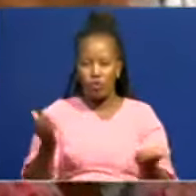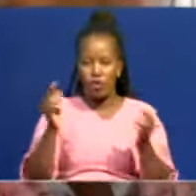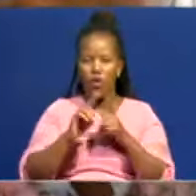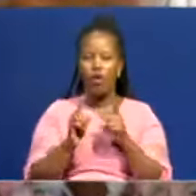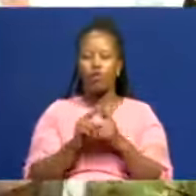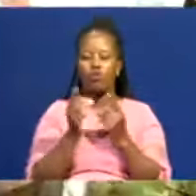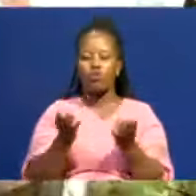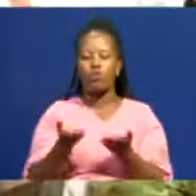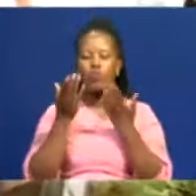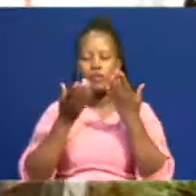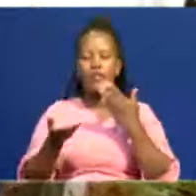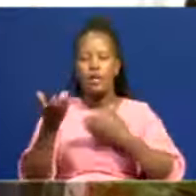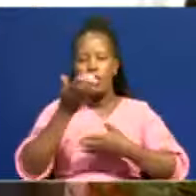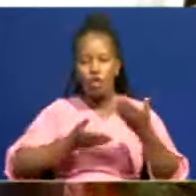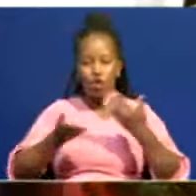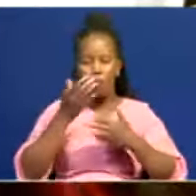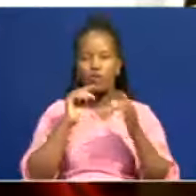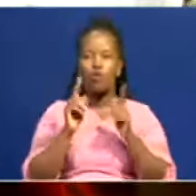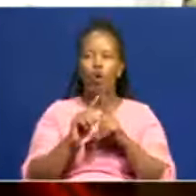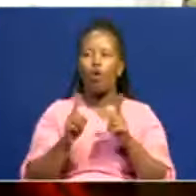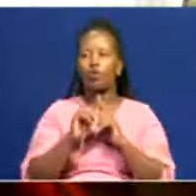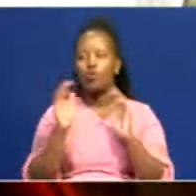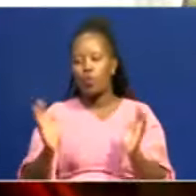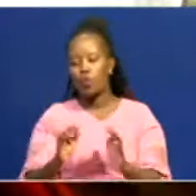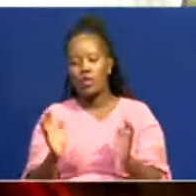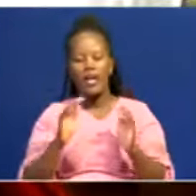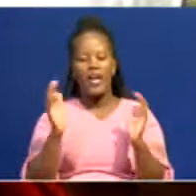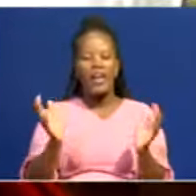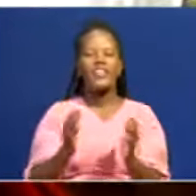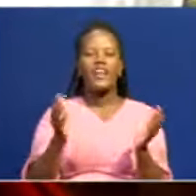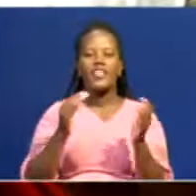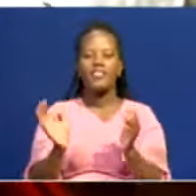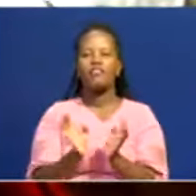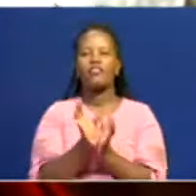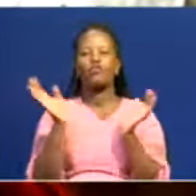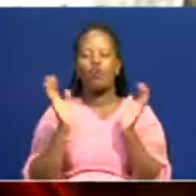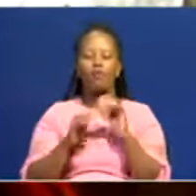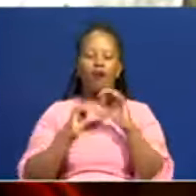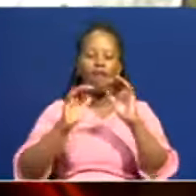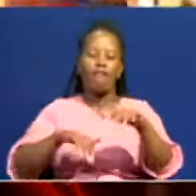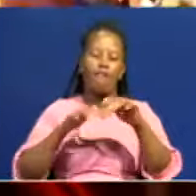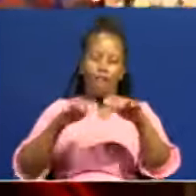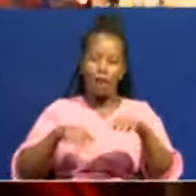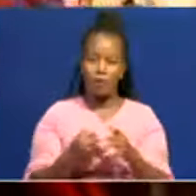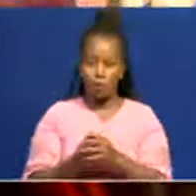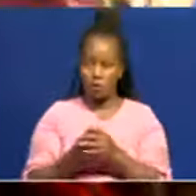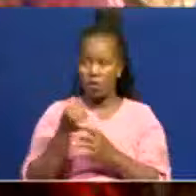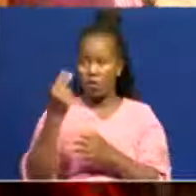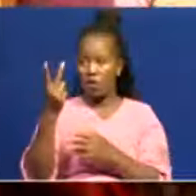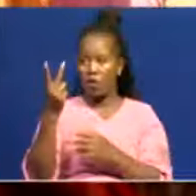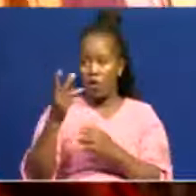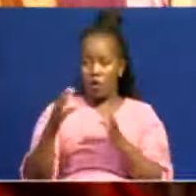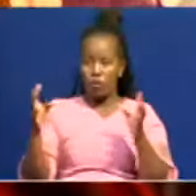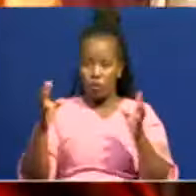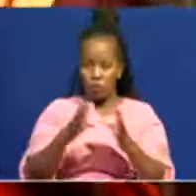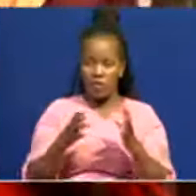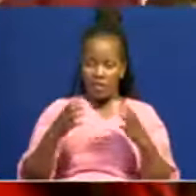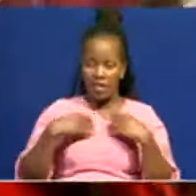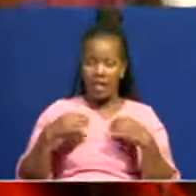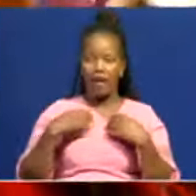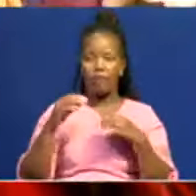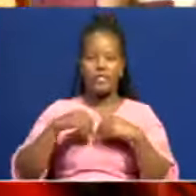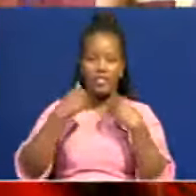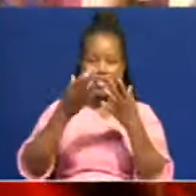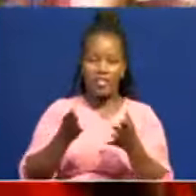economic practices, and encourage diversification of farming practices. Two groups from Kina Ward have already received